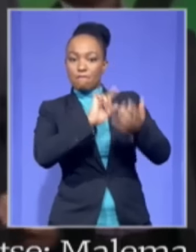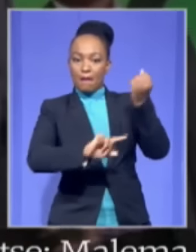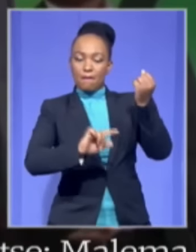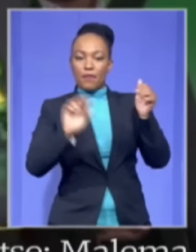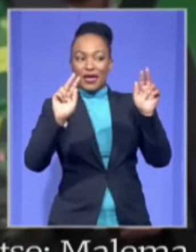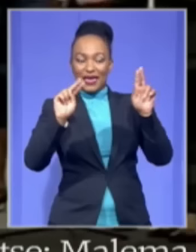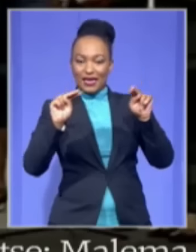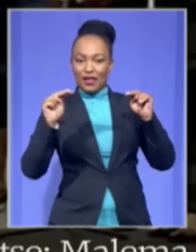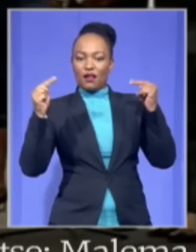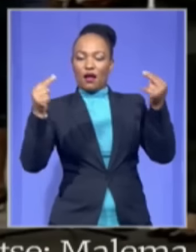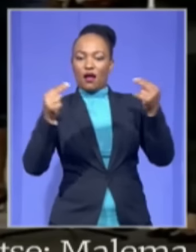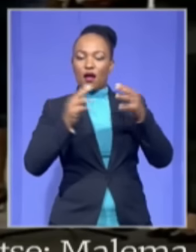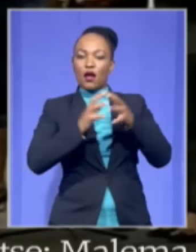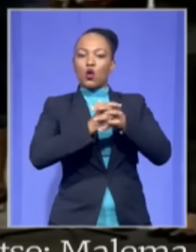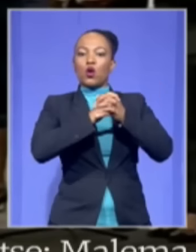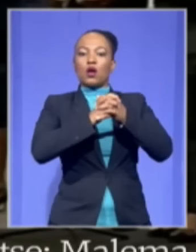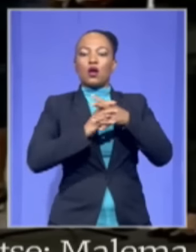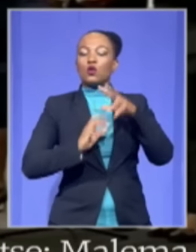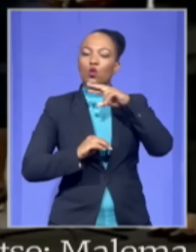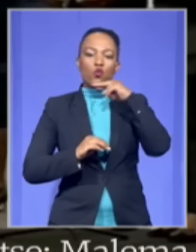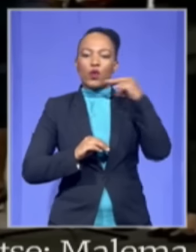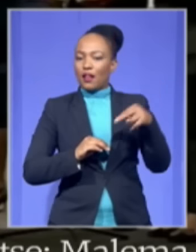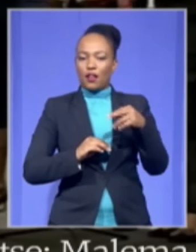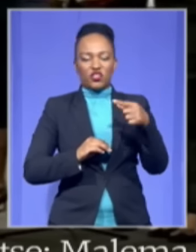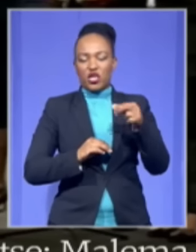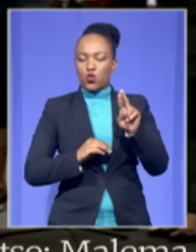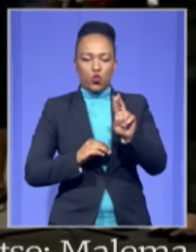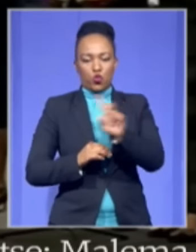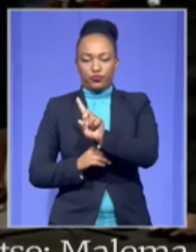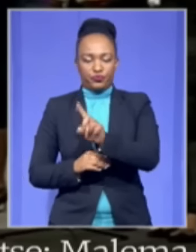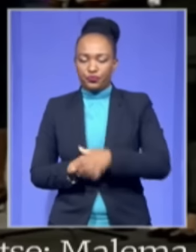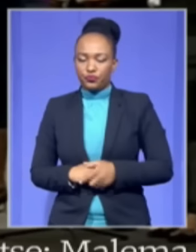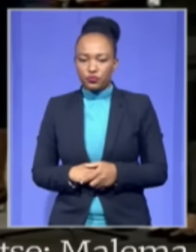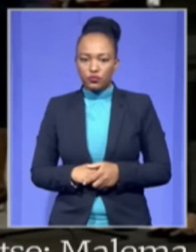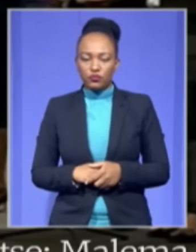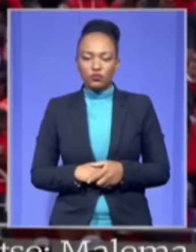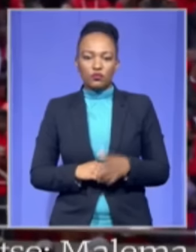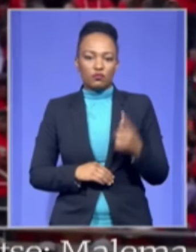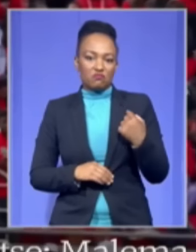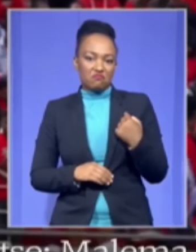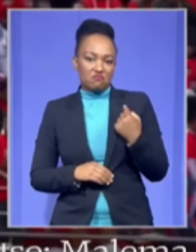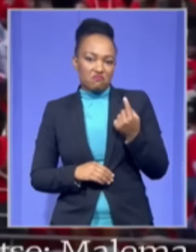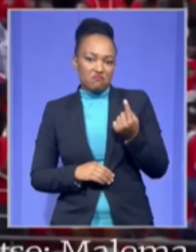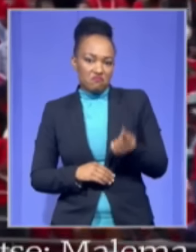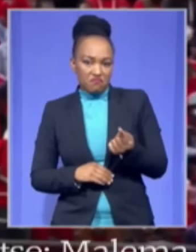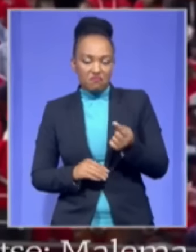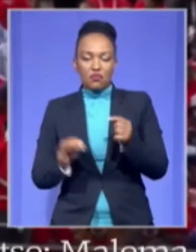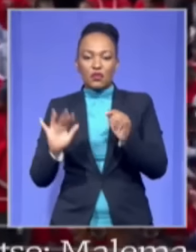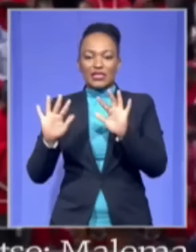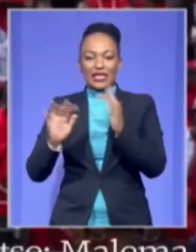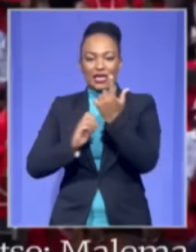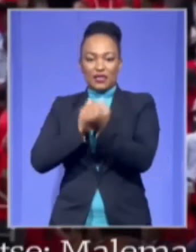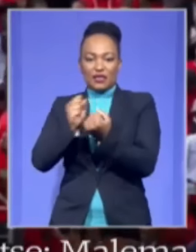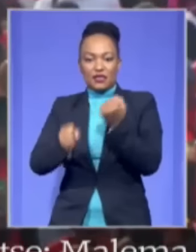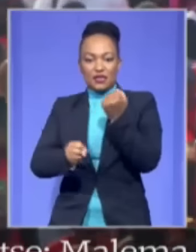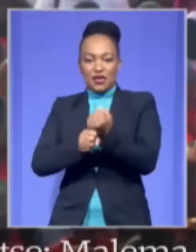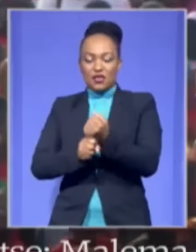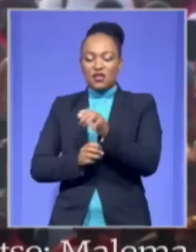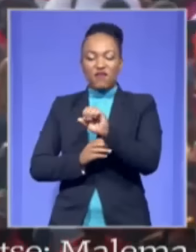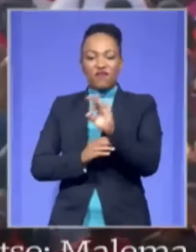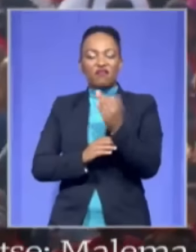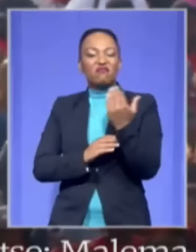unity, real, not the fake unity of the GNU. Morago ga dingwaga di le 10 e le tokololo ya EFF e le modula